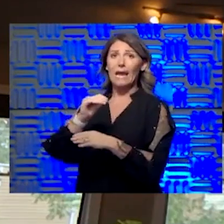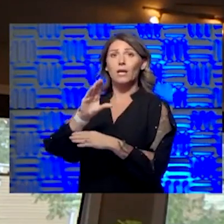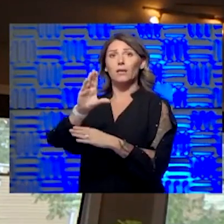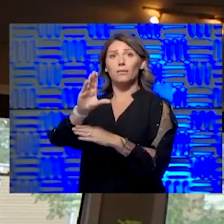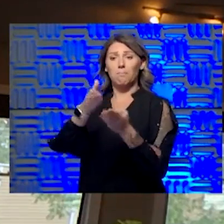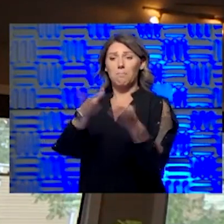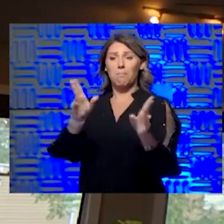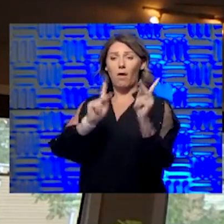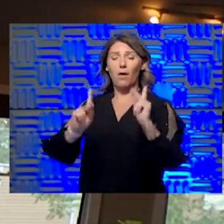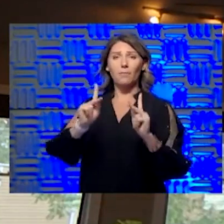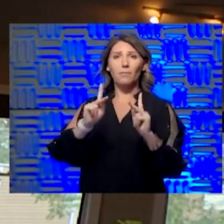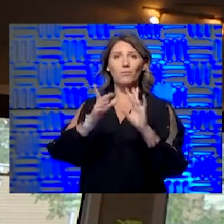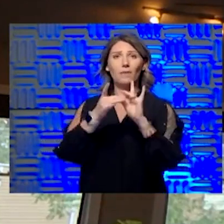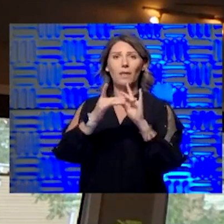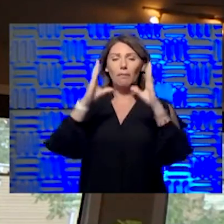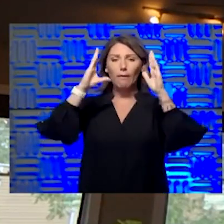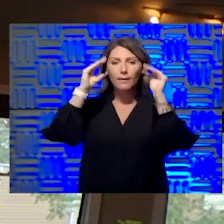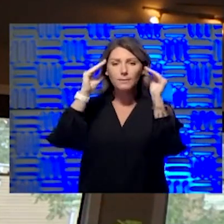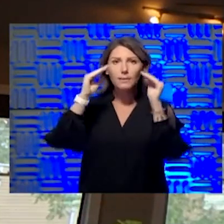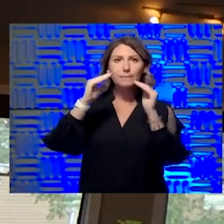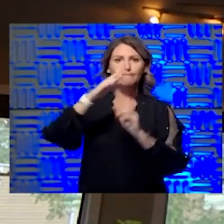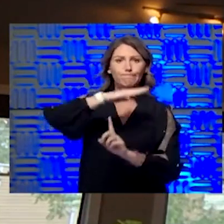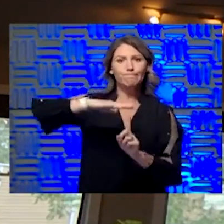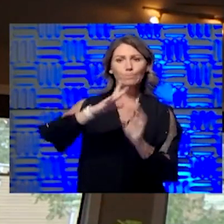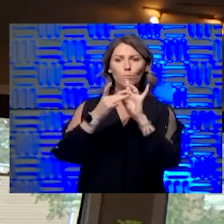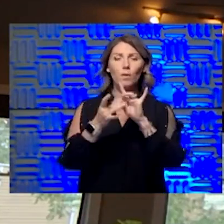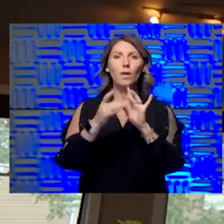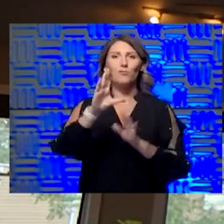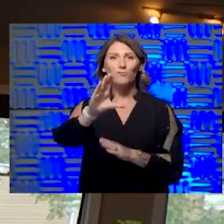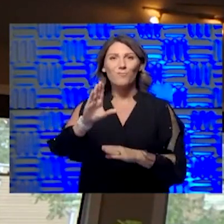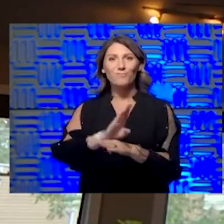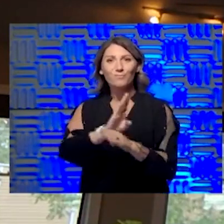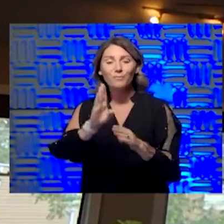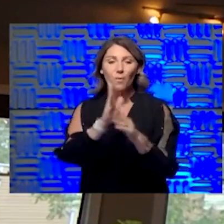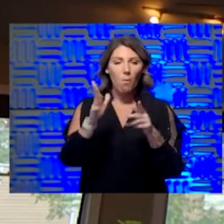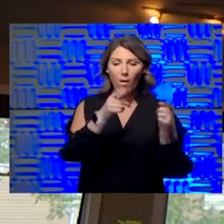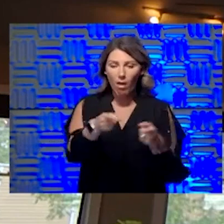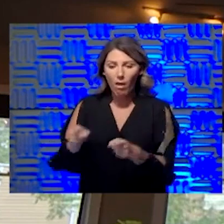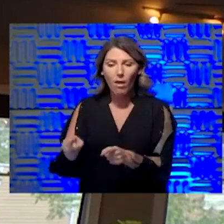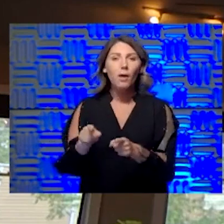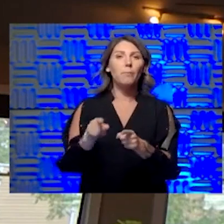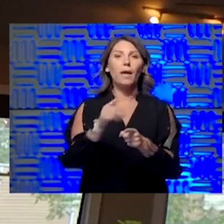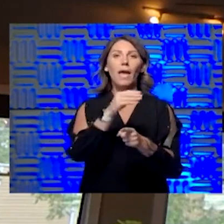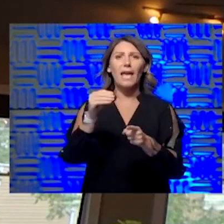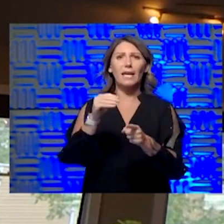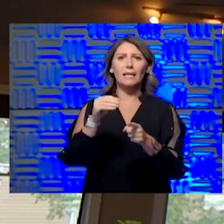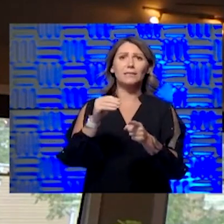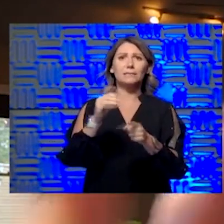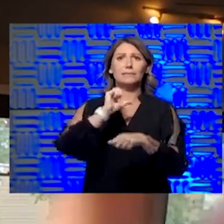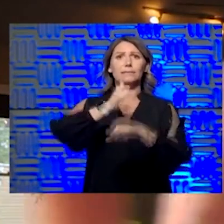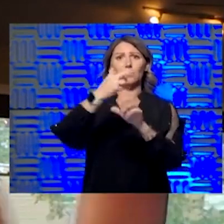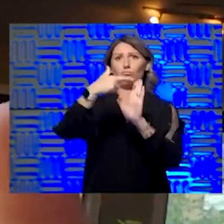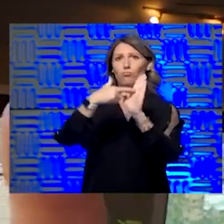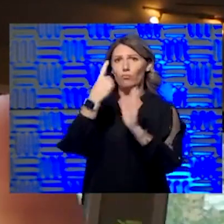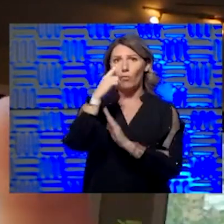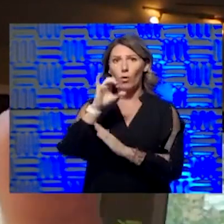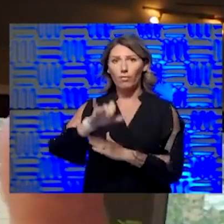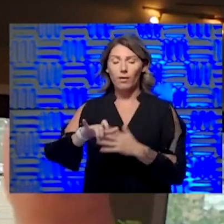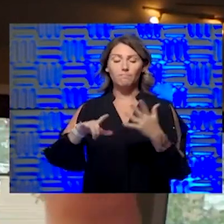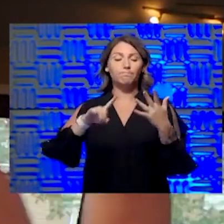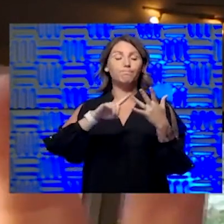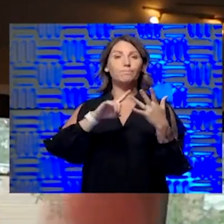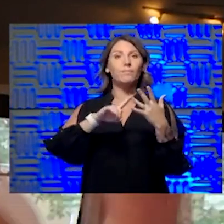do. That the business ought to learn about what's out there relative to guidance around coming back into their kind of workplace. And we